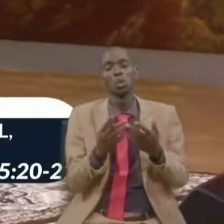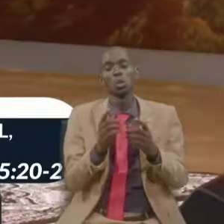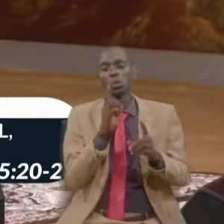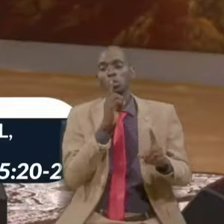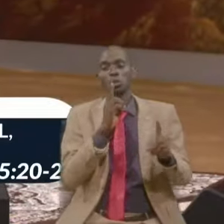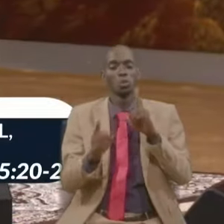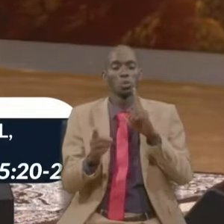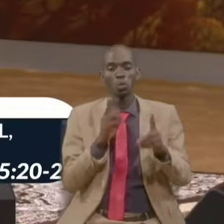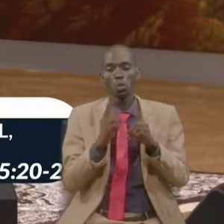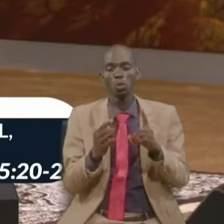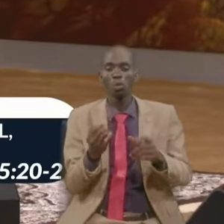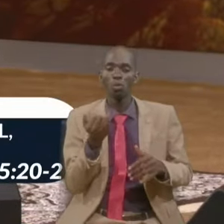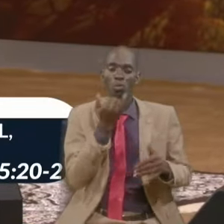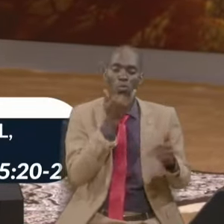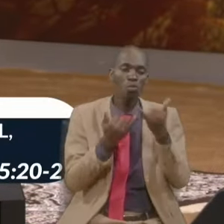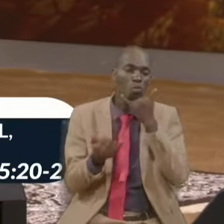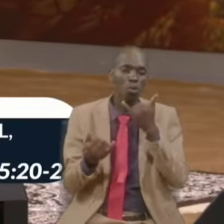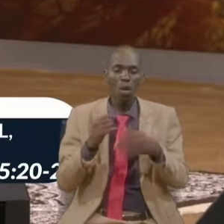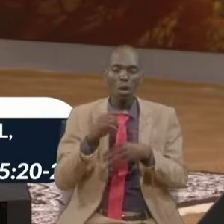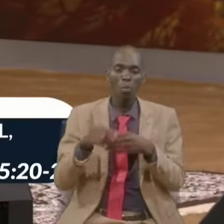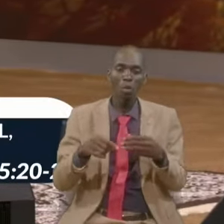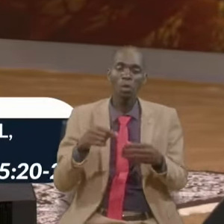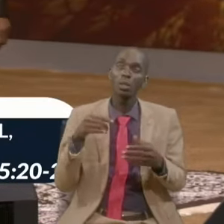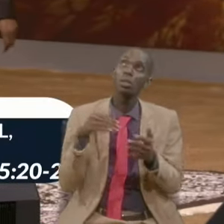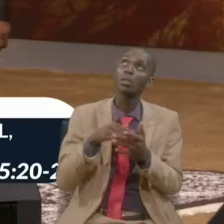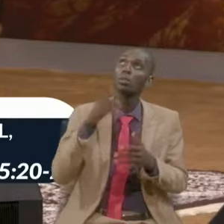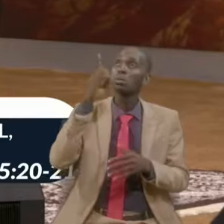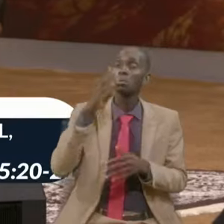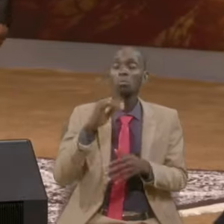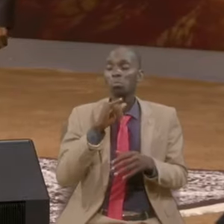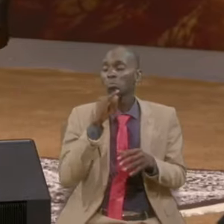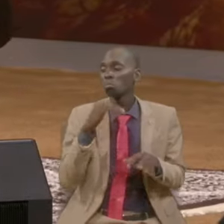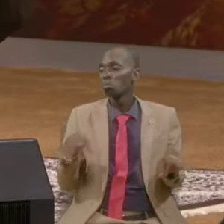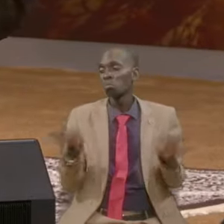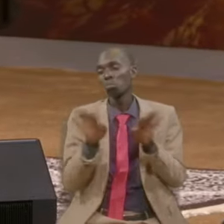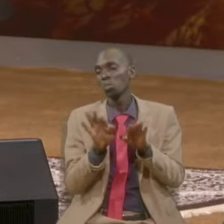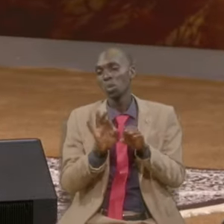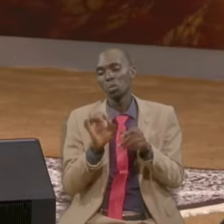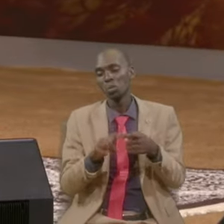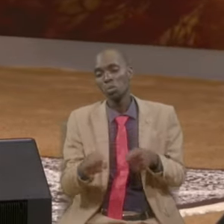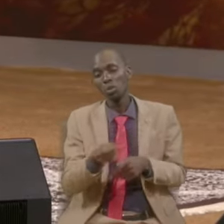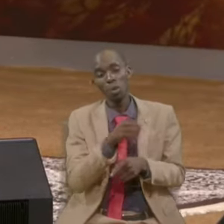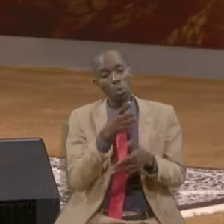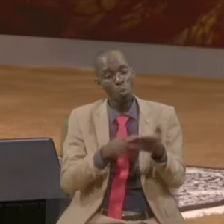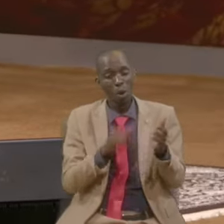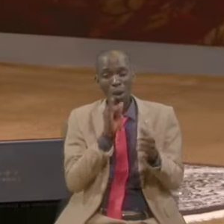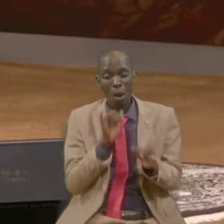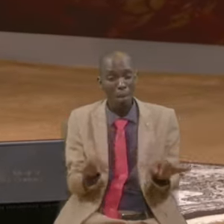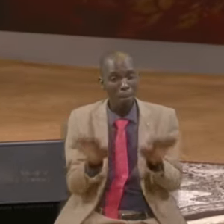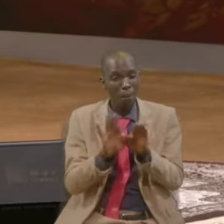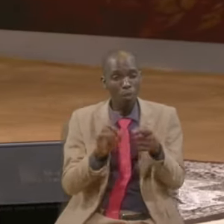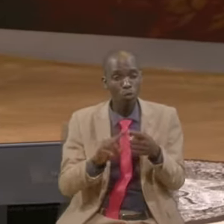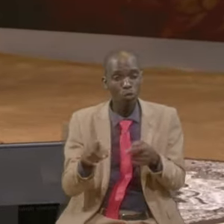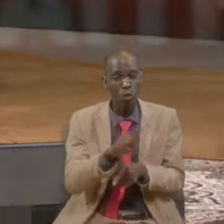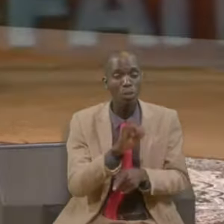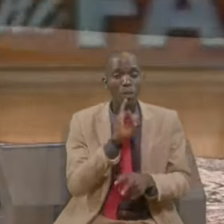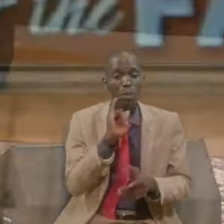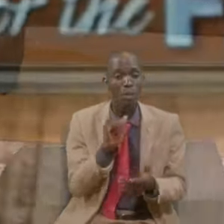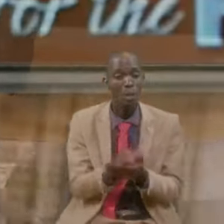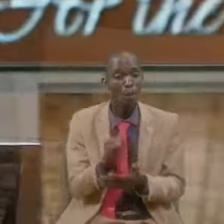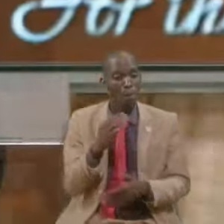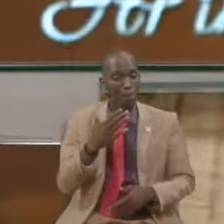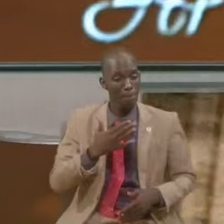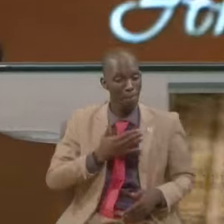of God. That doesn't matter to them. What matters to them is that my friend